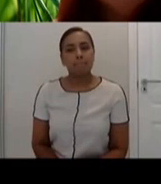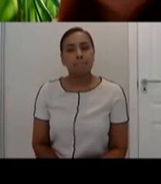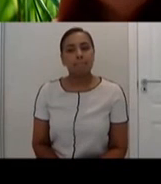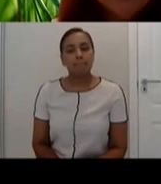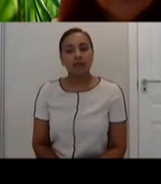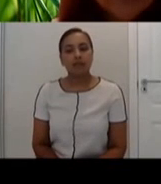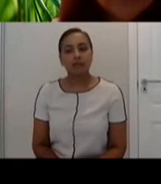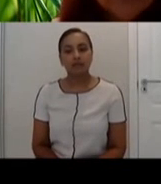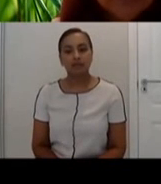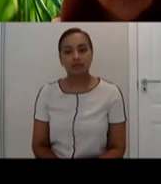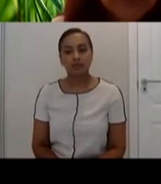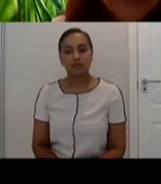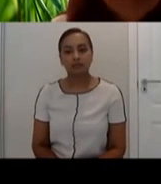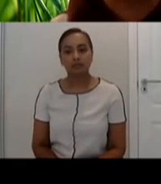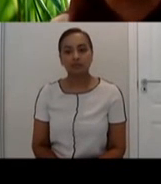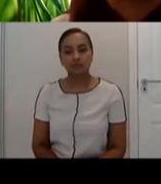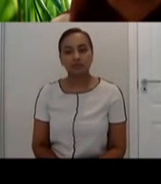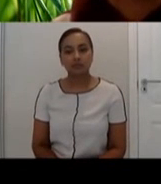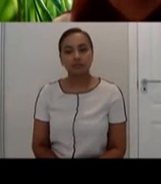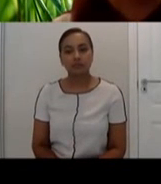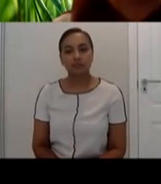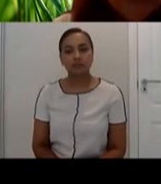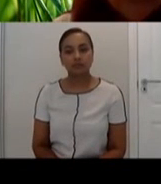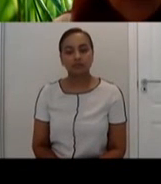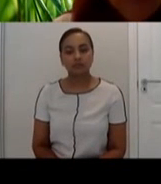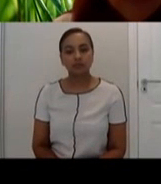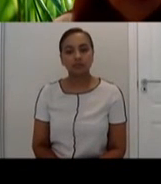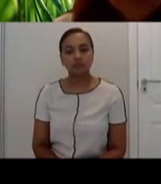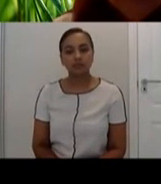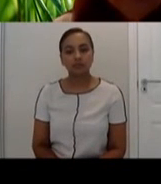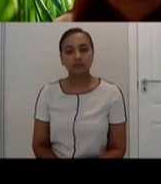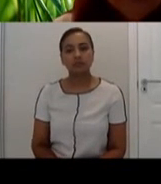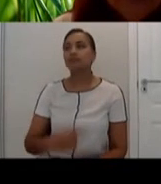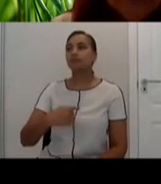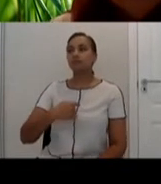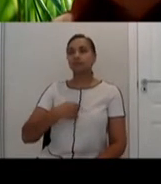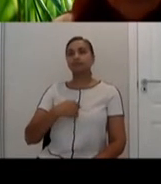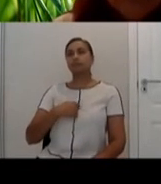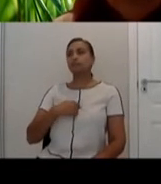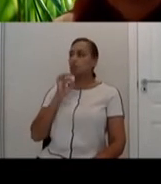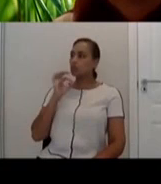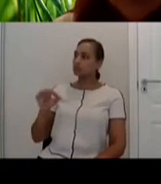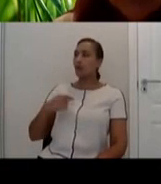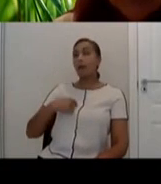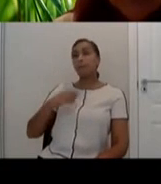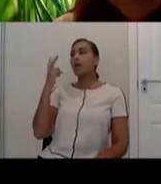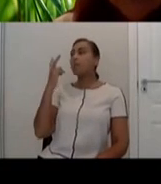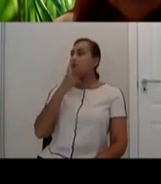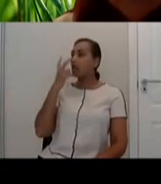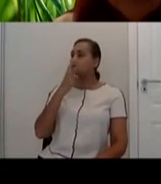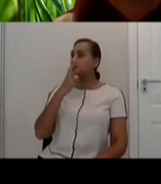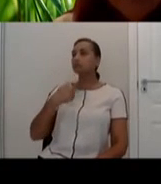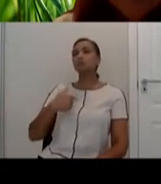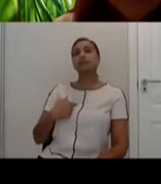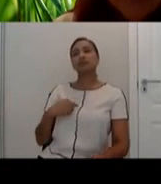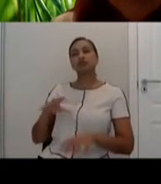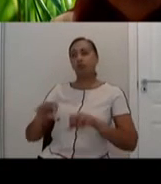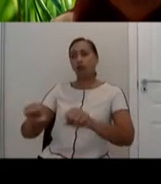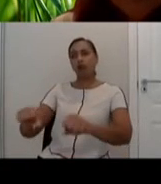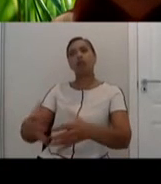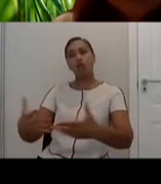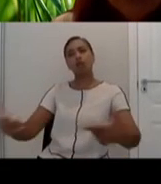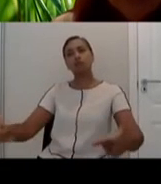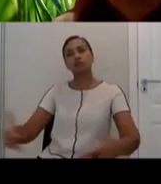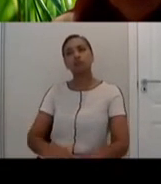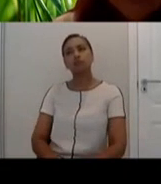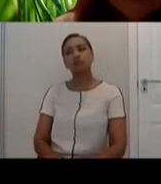you don't think about these things. So this point is, I'm blind and I have been struggling. So